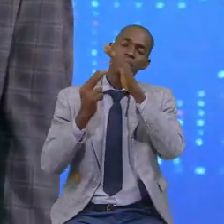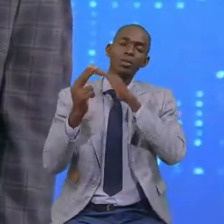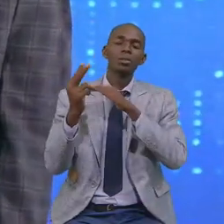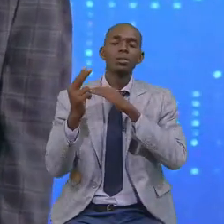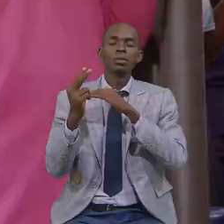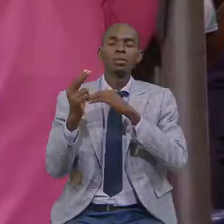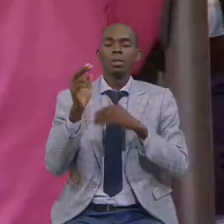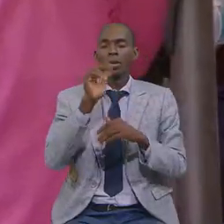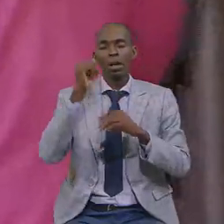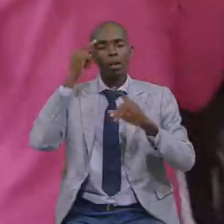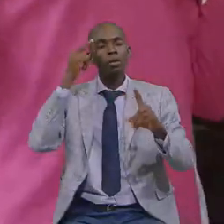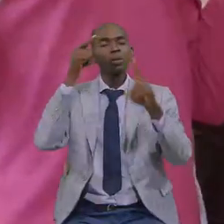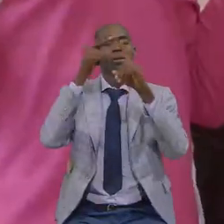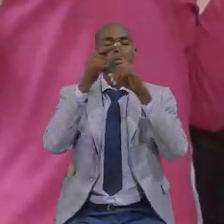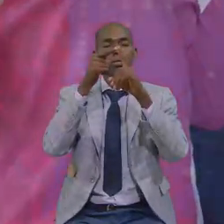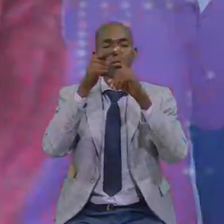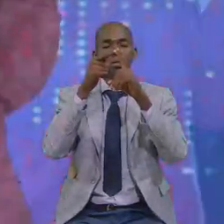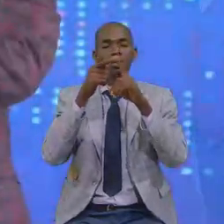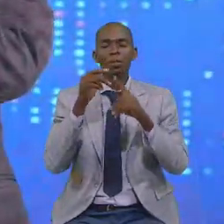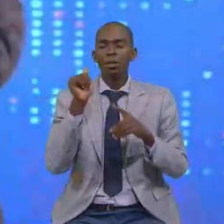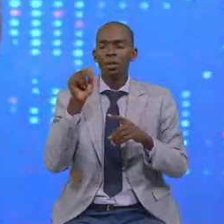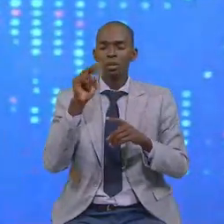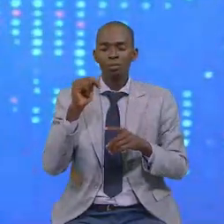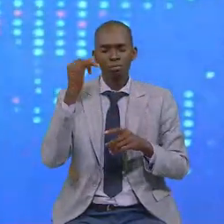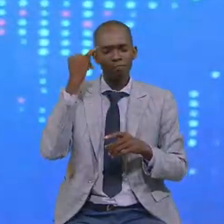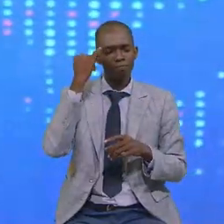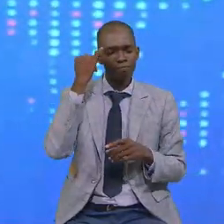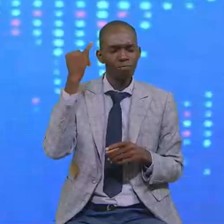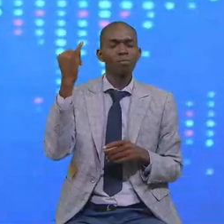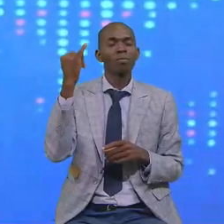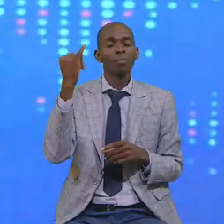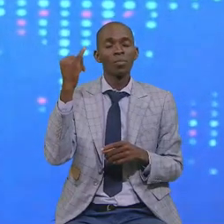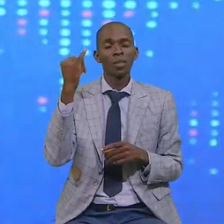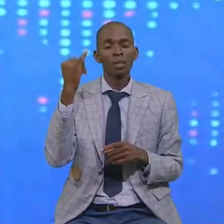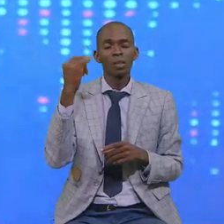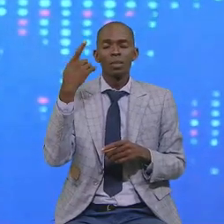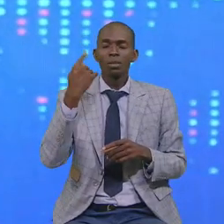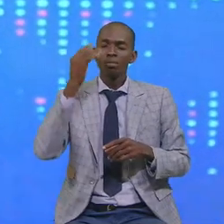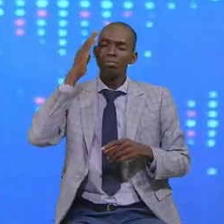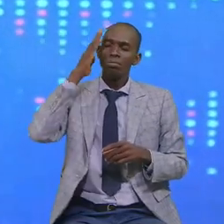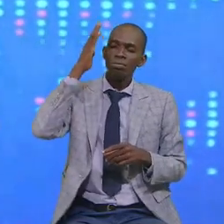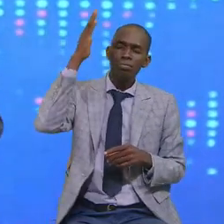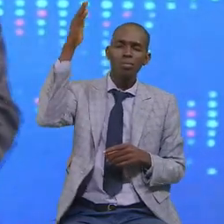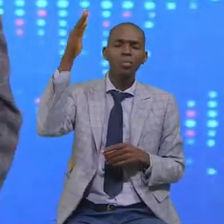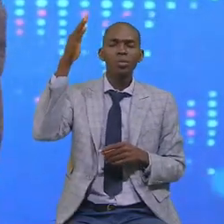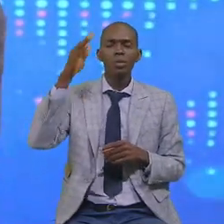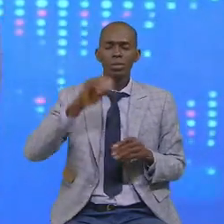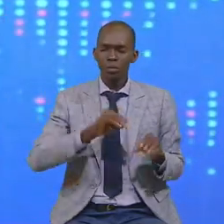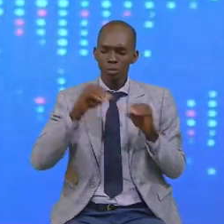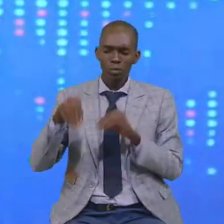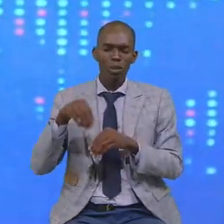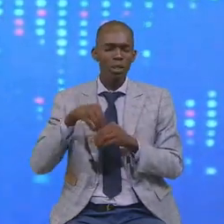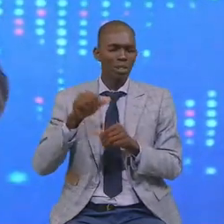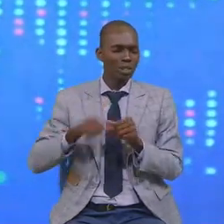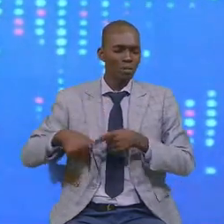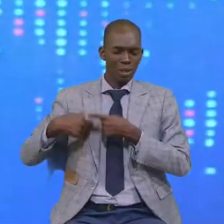a goal, an ideal, a destination plant in every heart